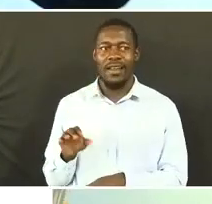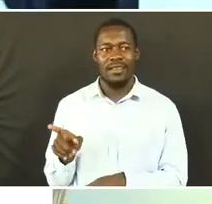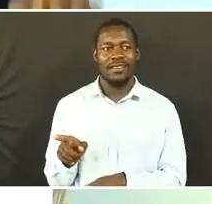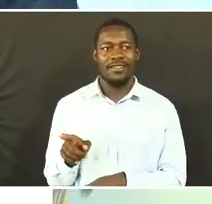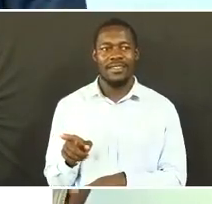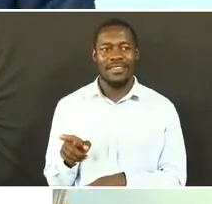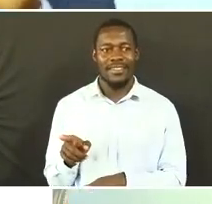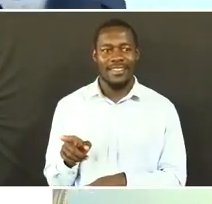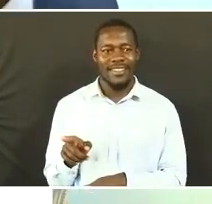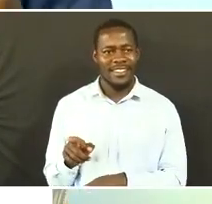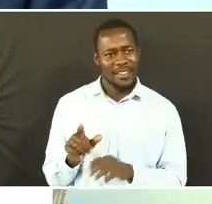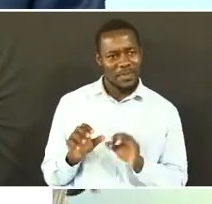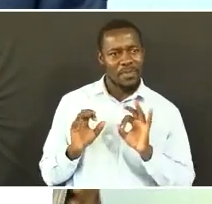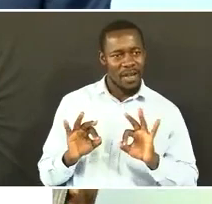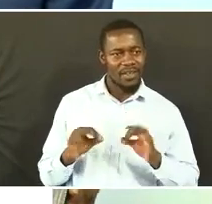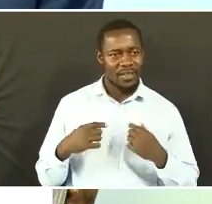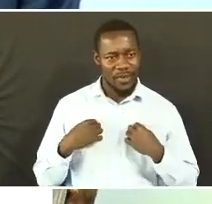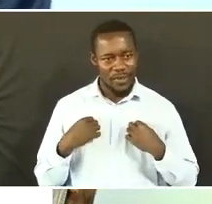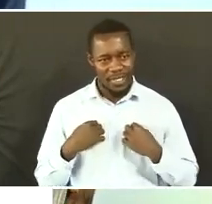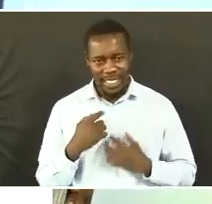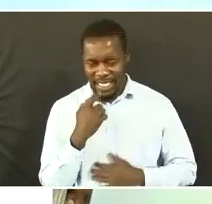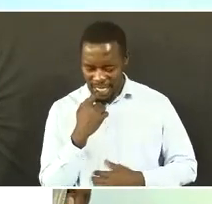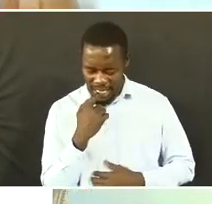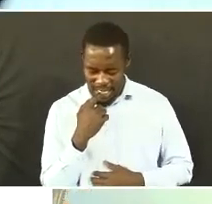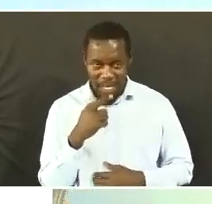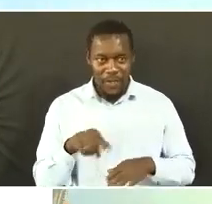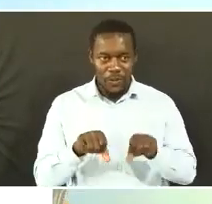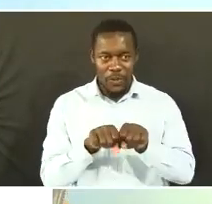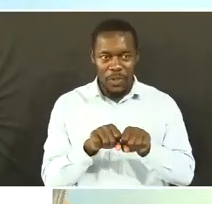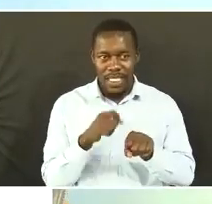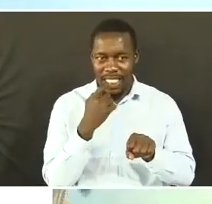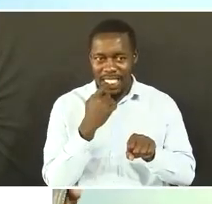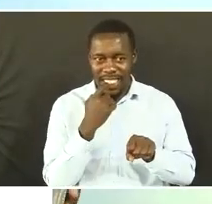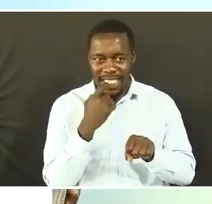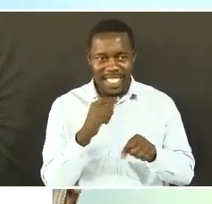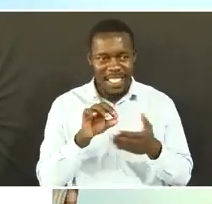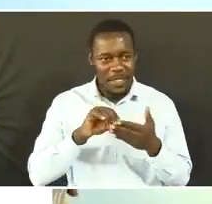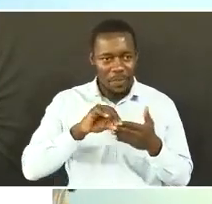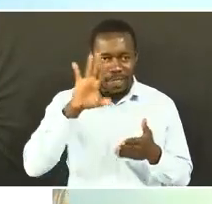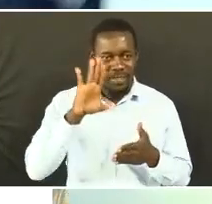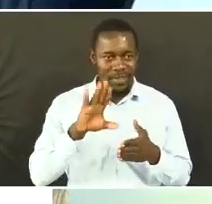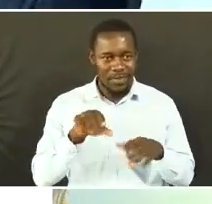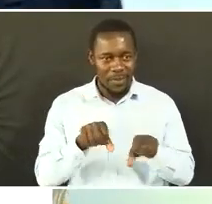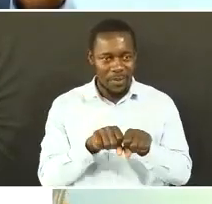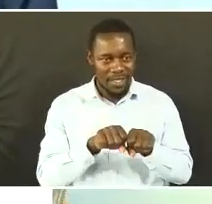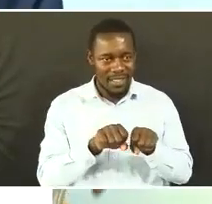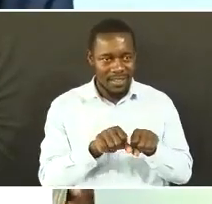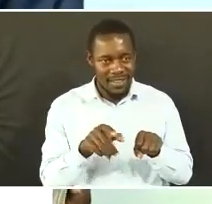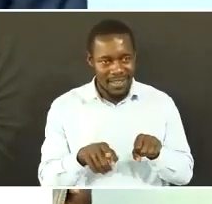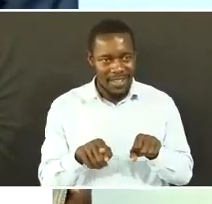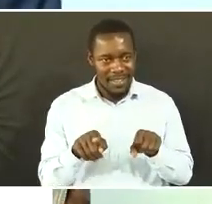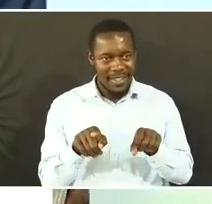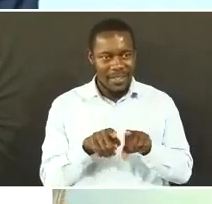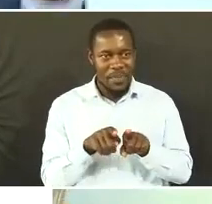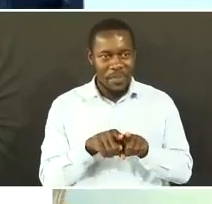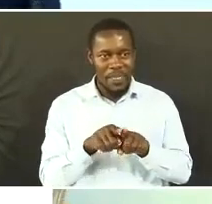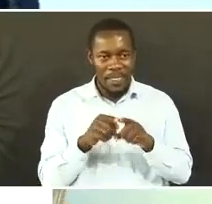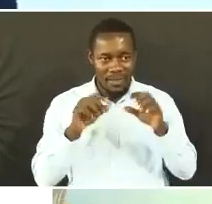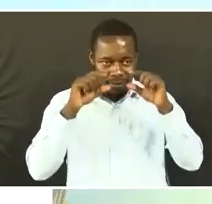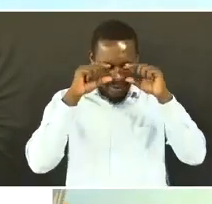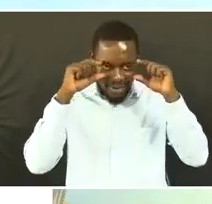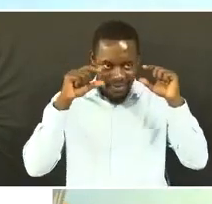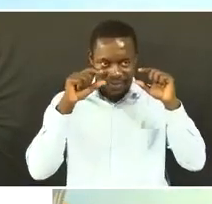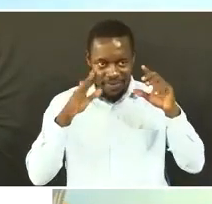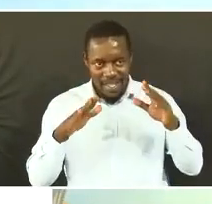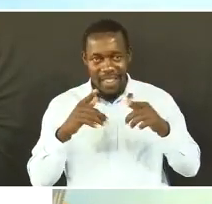its well-watered, neatly manicured lawns. He motioned one of the ever so loyal, even timid servants to take